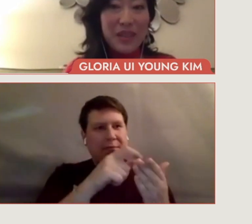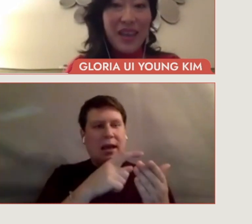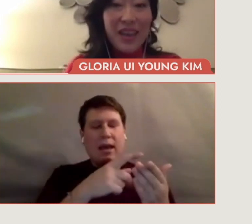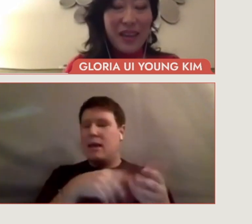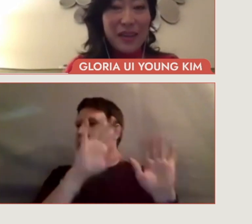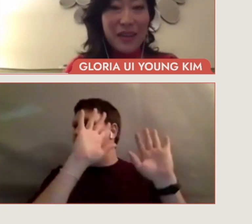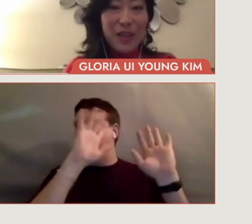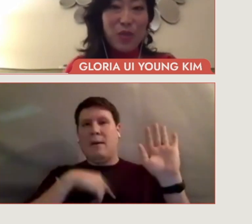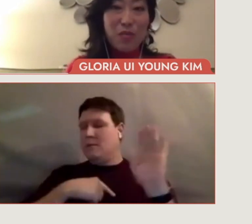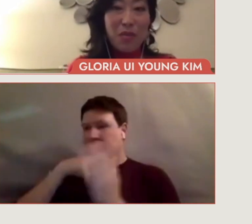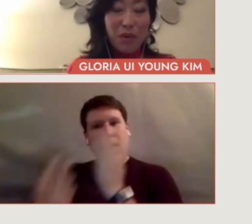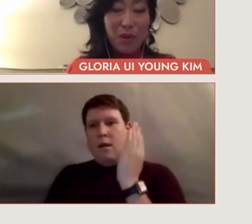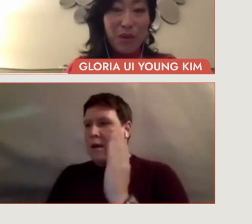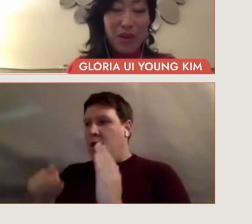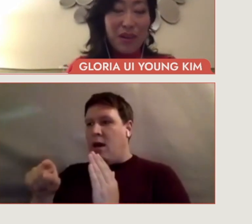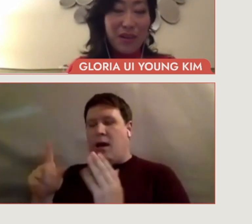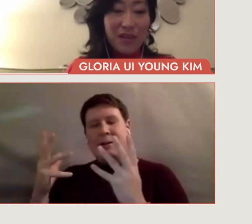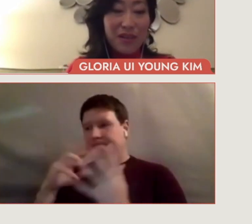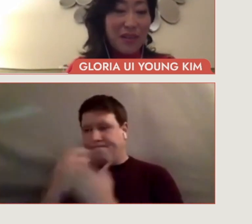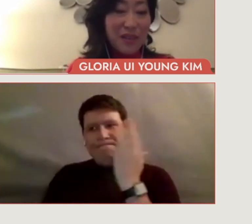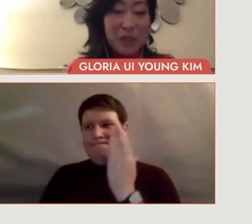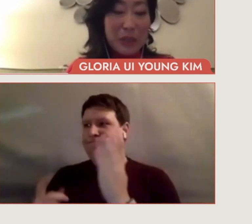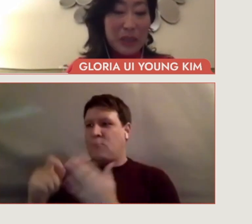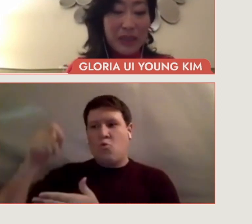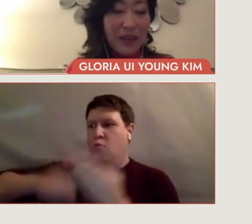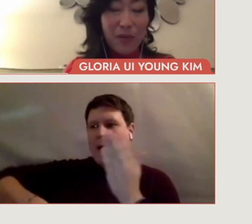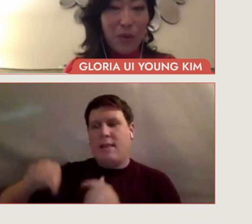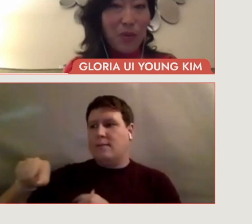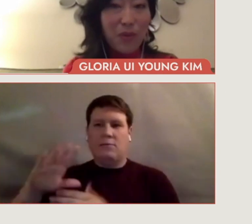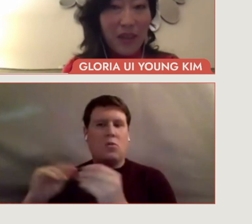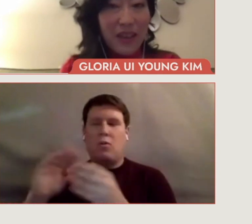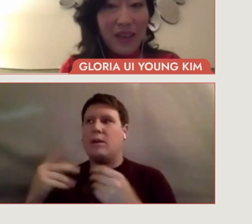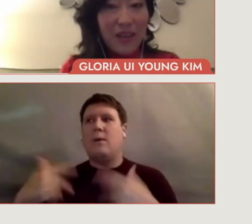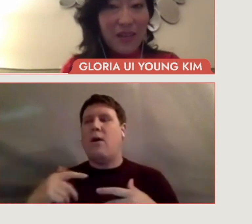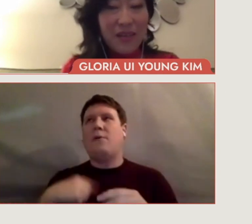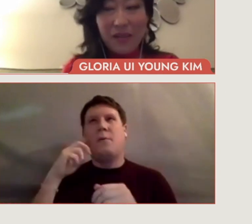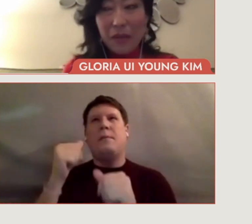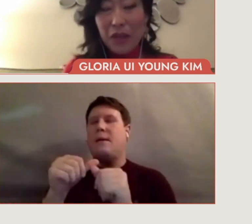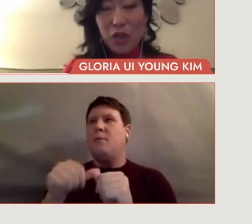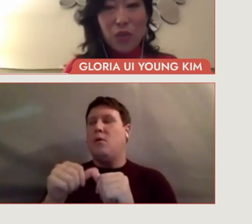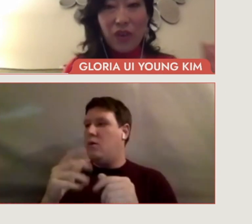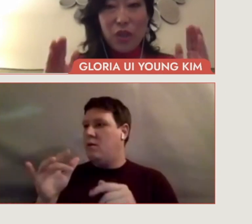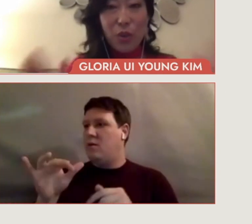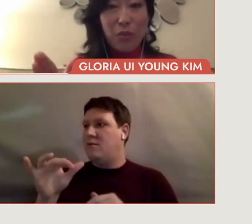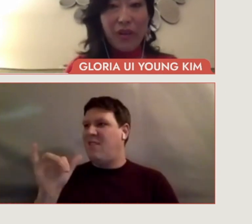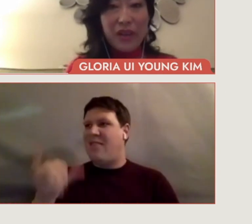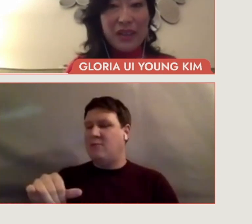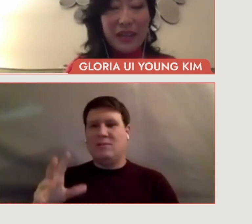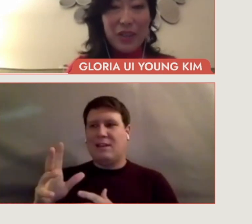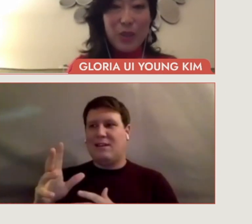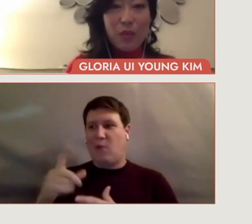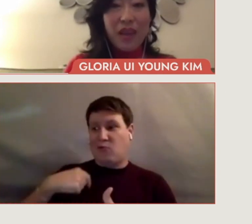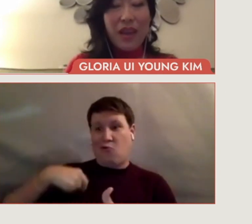happens. And I just remember just, I don't know, in like a very short